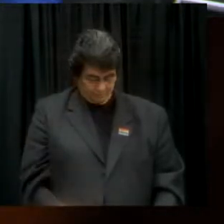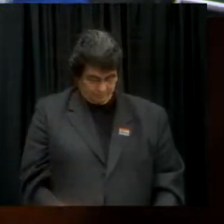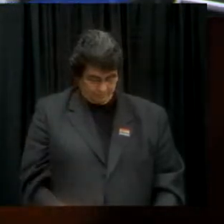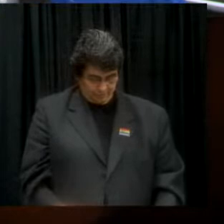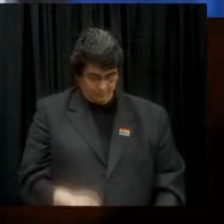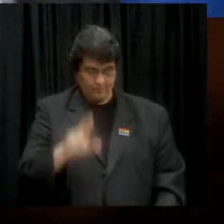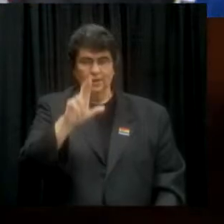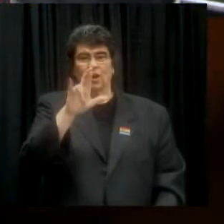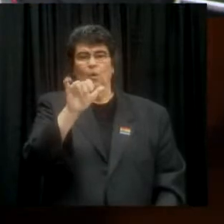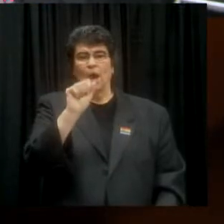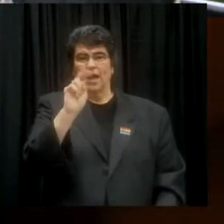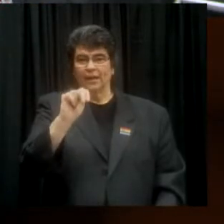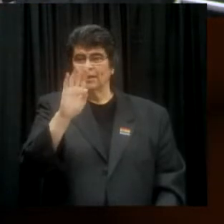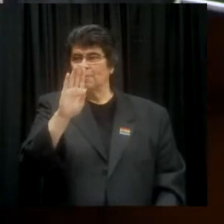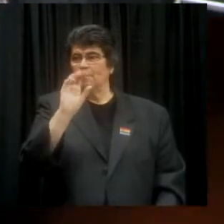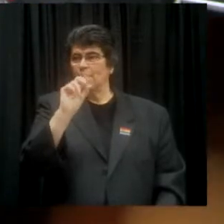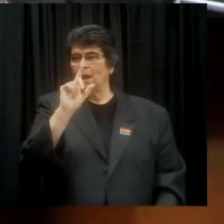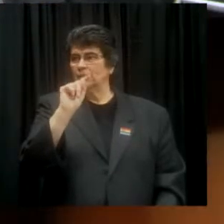Ryan Bodding.